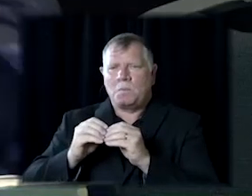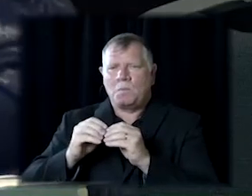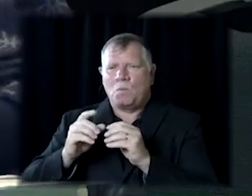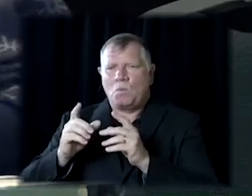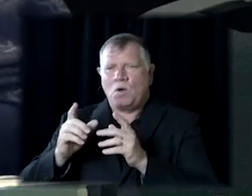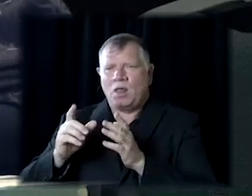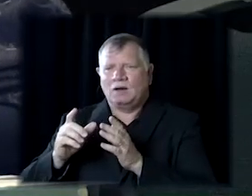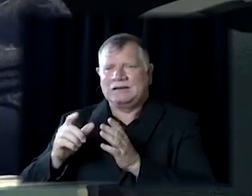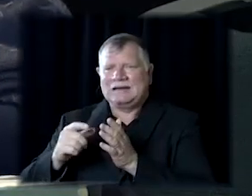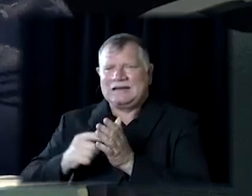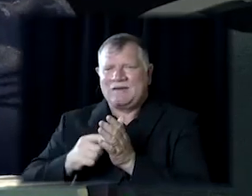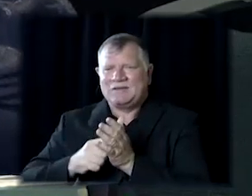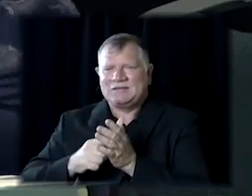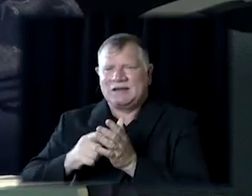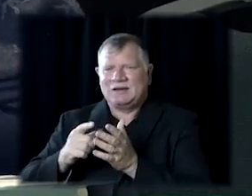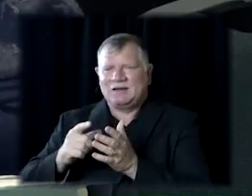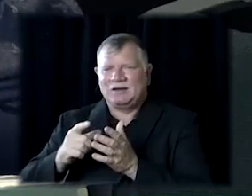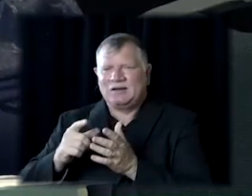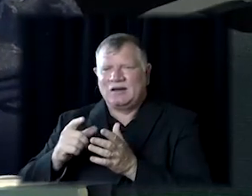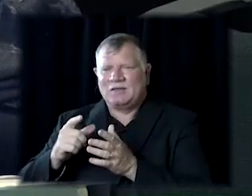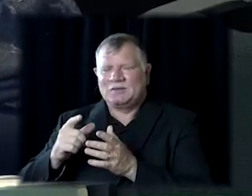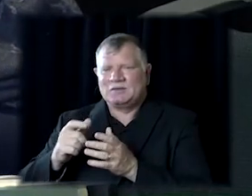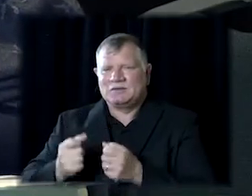spending happens